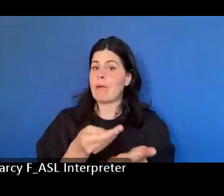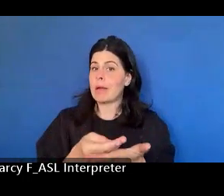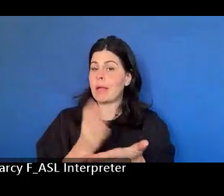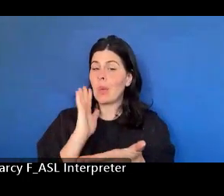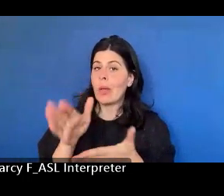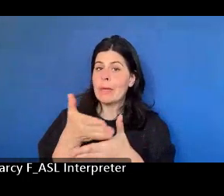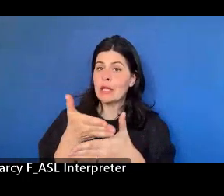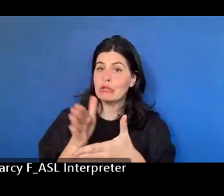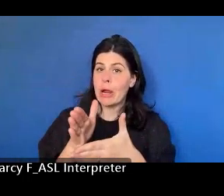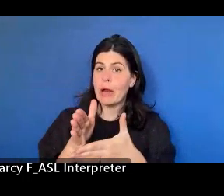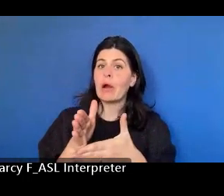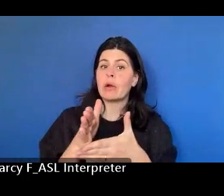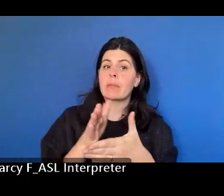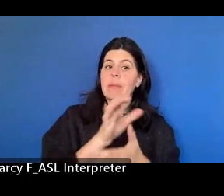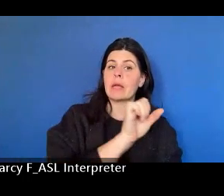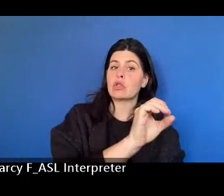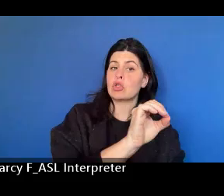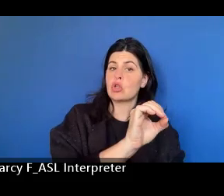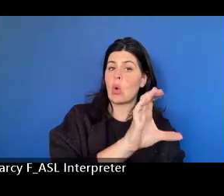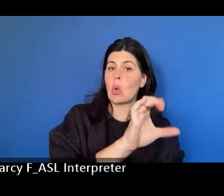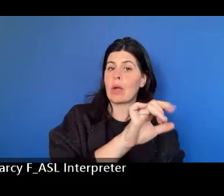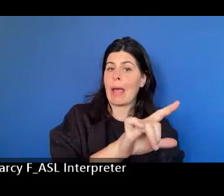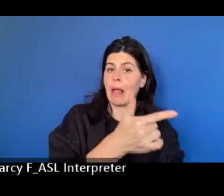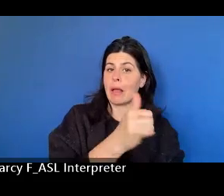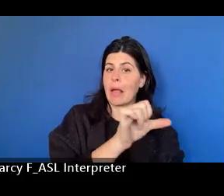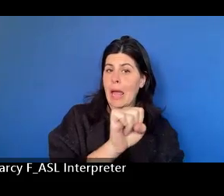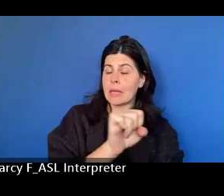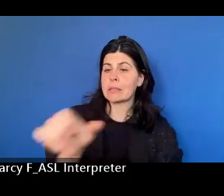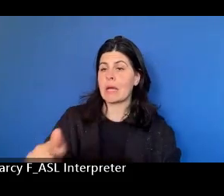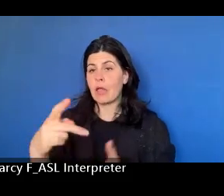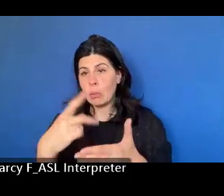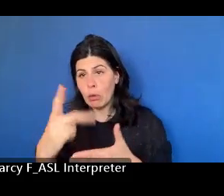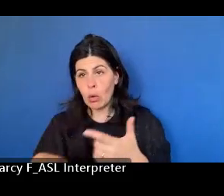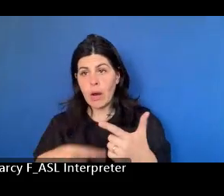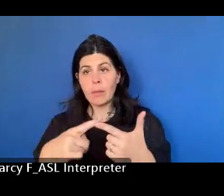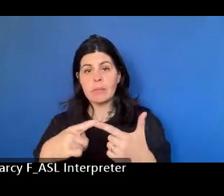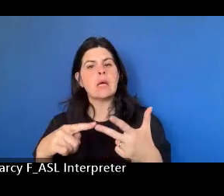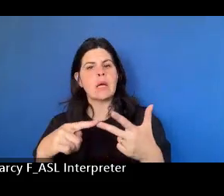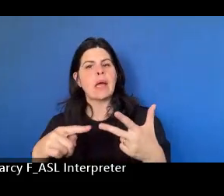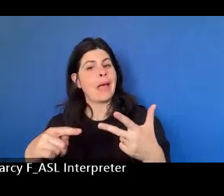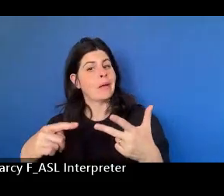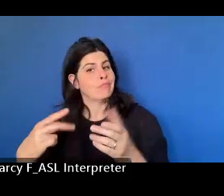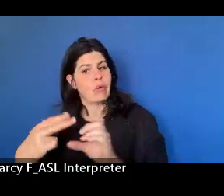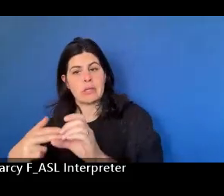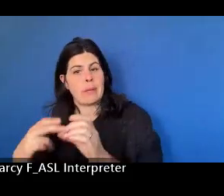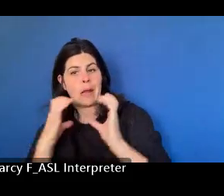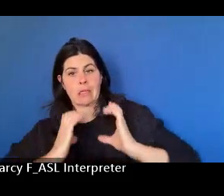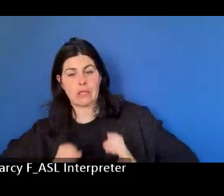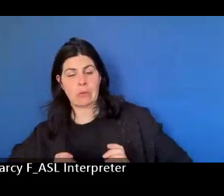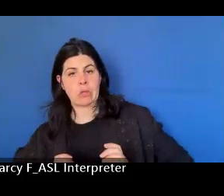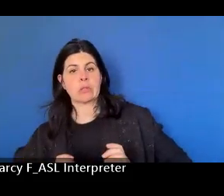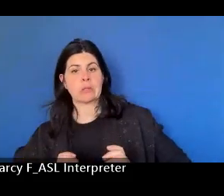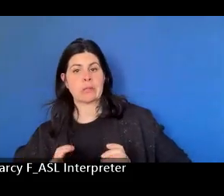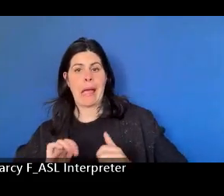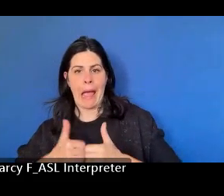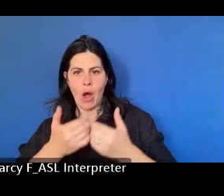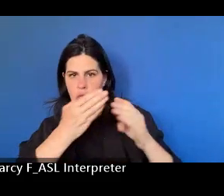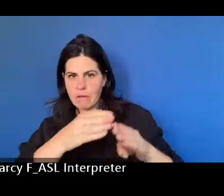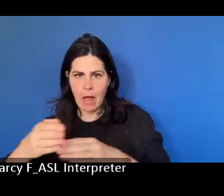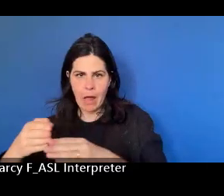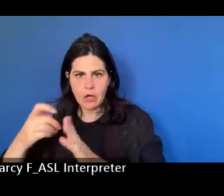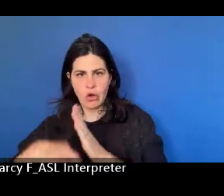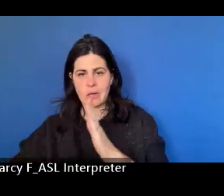between SoCalGas, other programs, participating customers, or et cetera, has